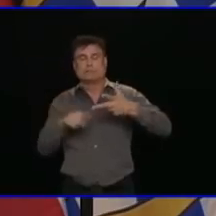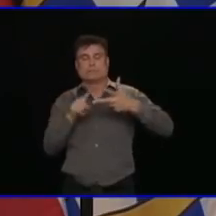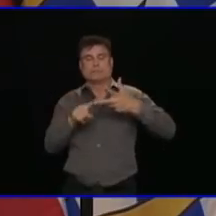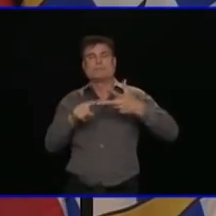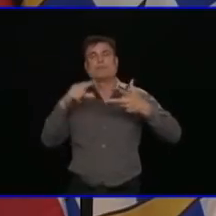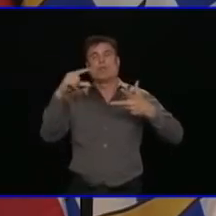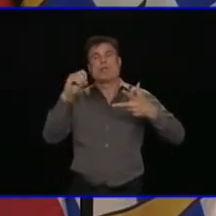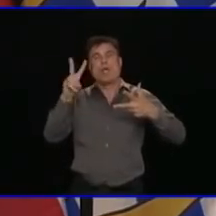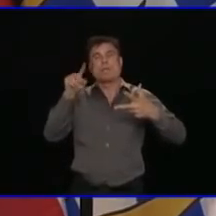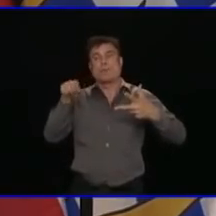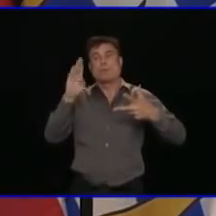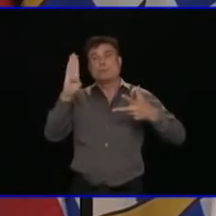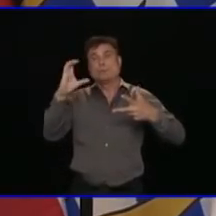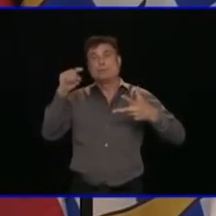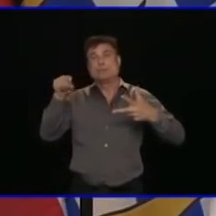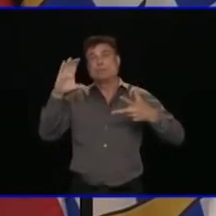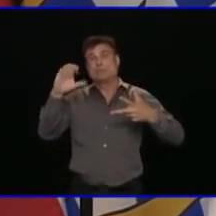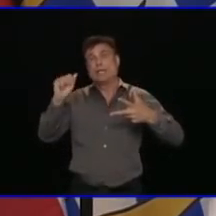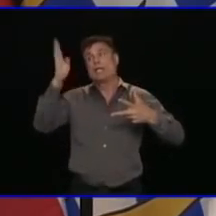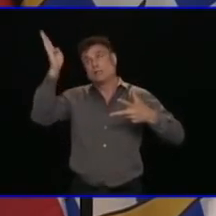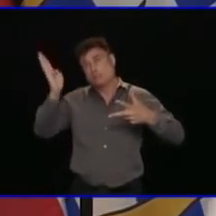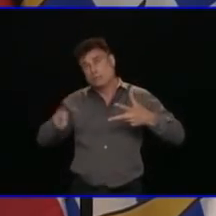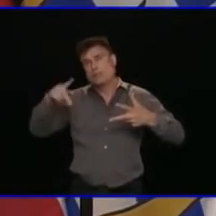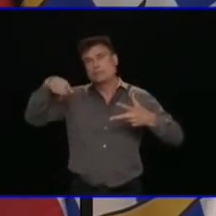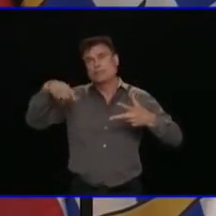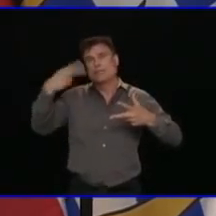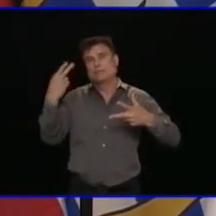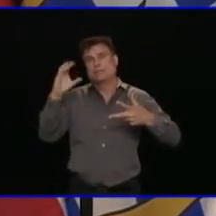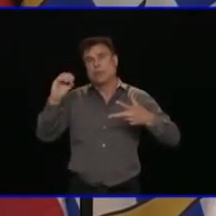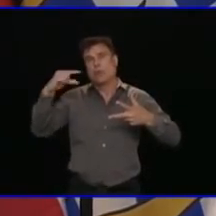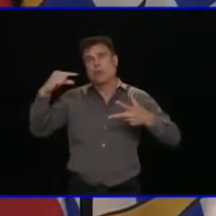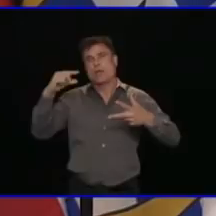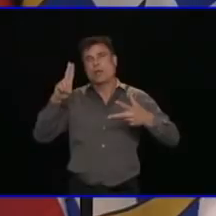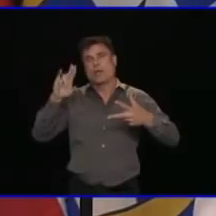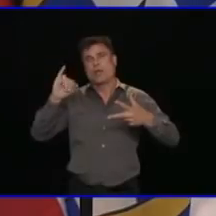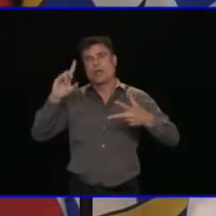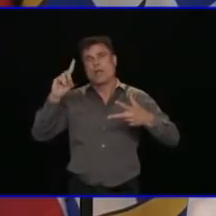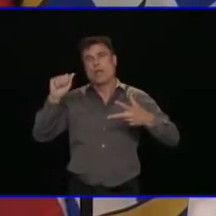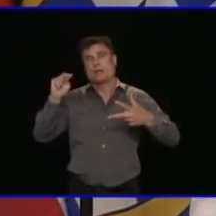gov.bc.ca/COVID-19. And for a full listing of the provincial health officer's orders, visit